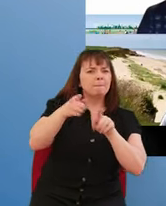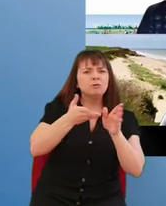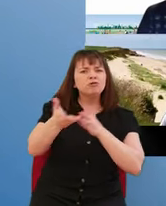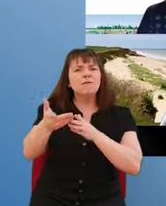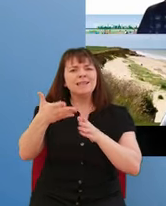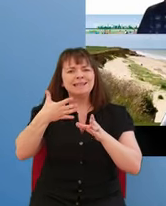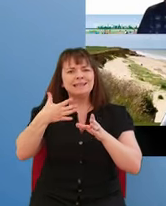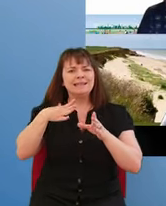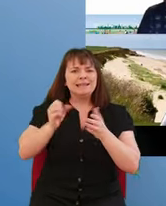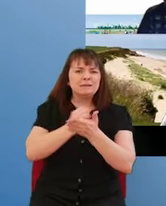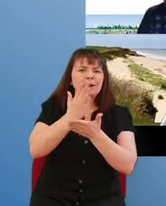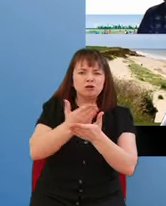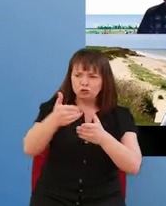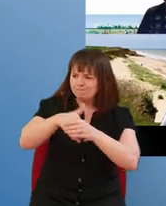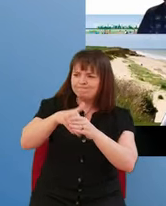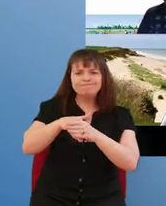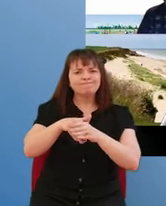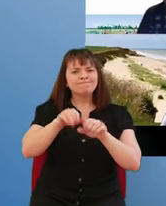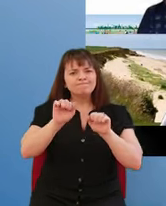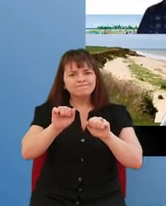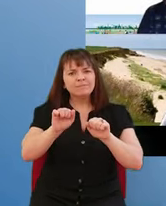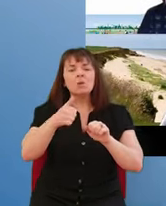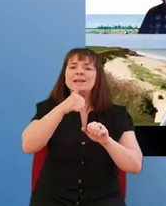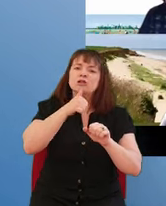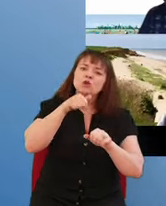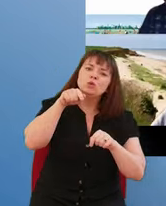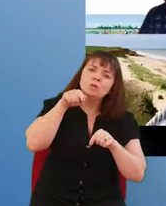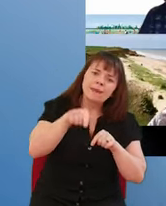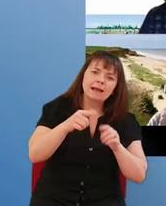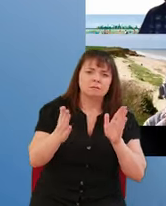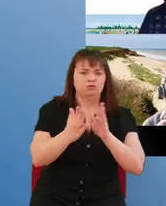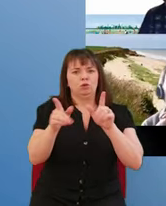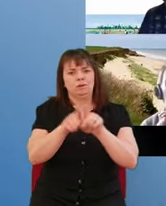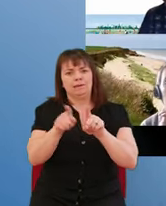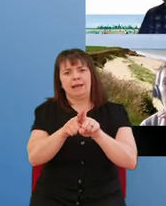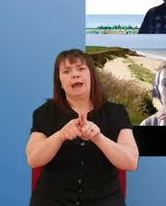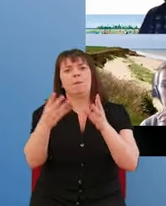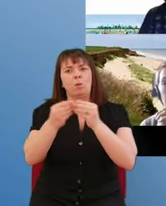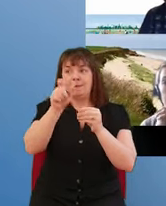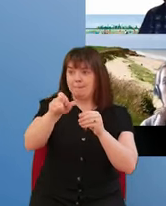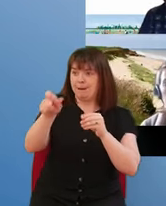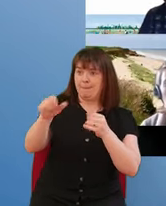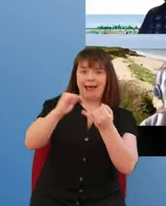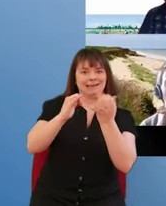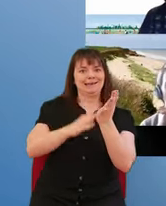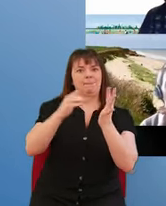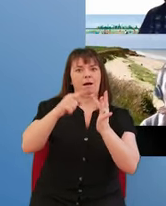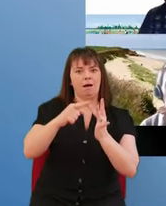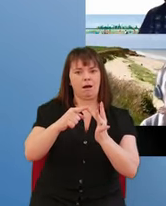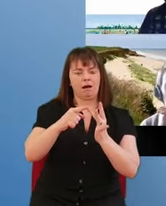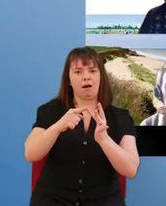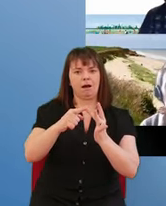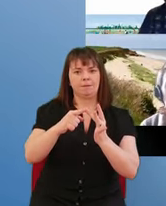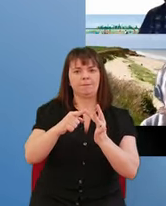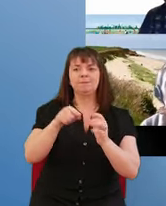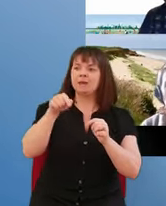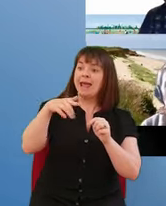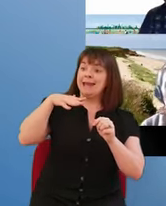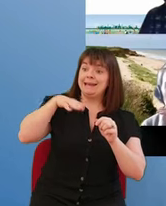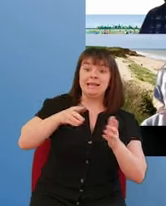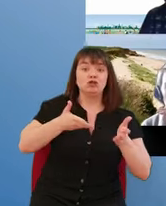people, because you can tell somebody to stop smoking, that will never happen. You just have something that works, that's targeted and tailored to the individual needs.